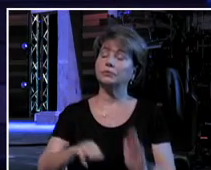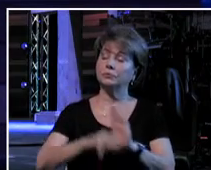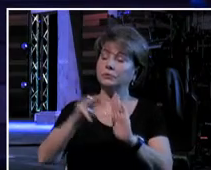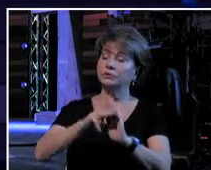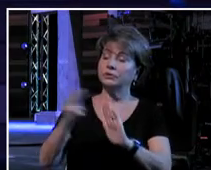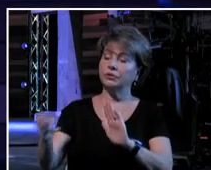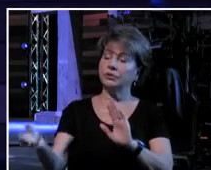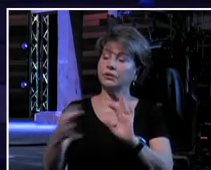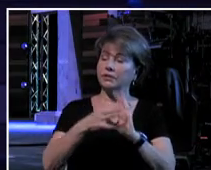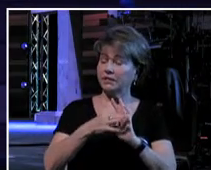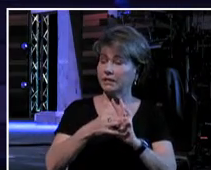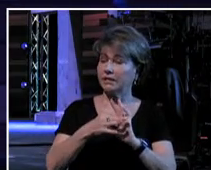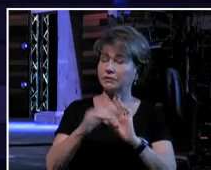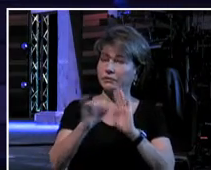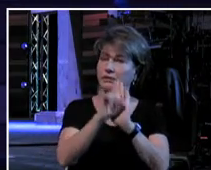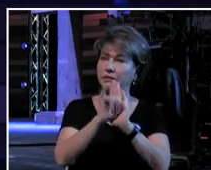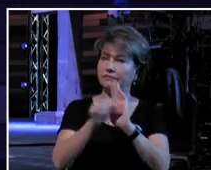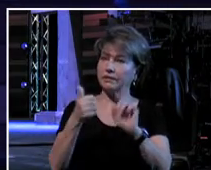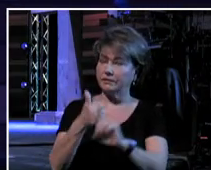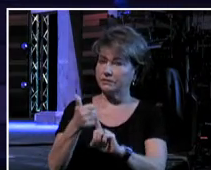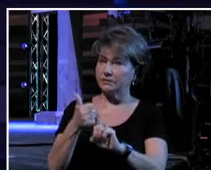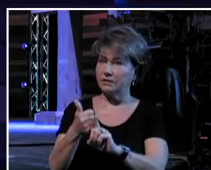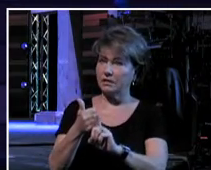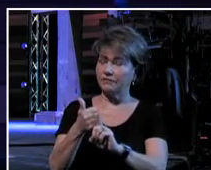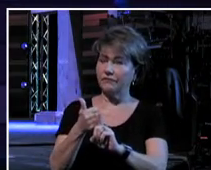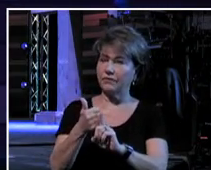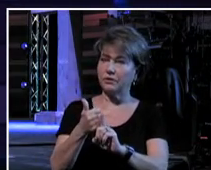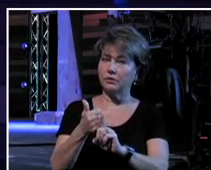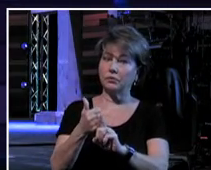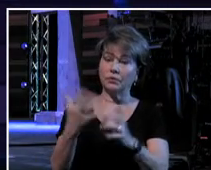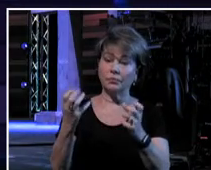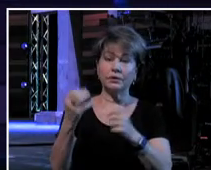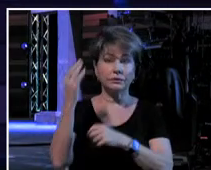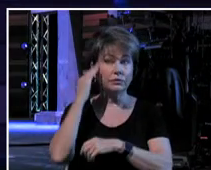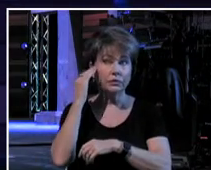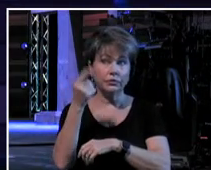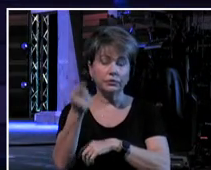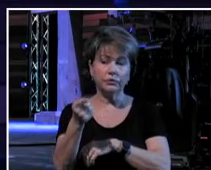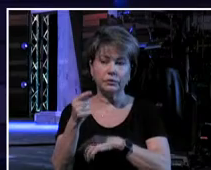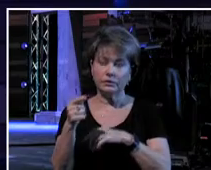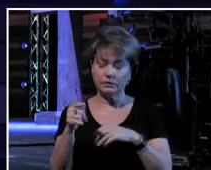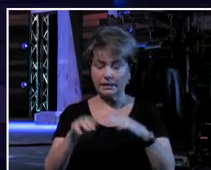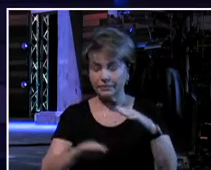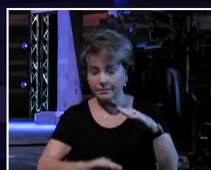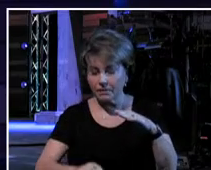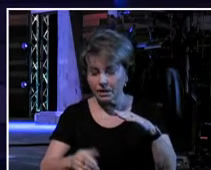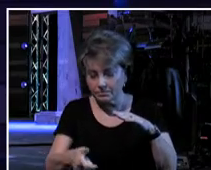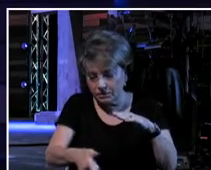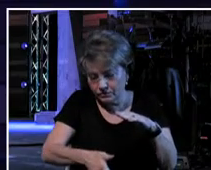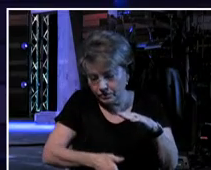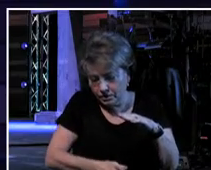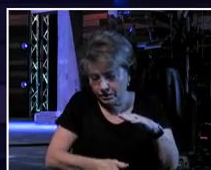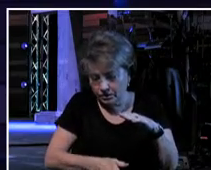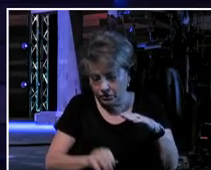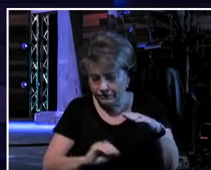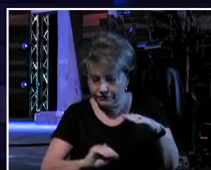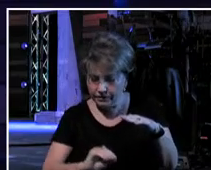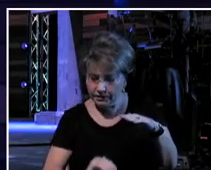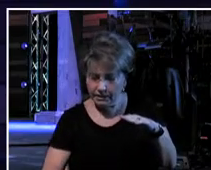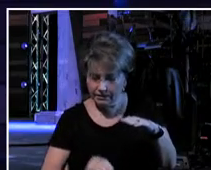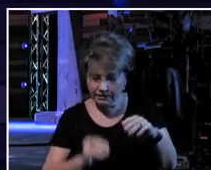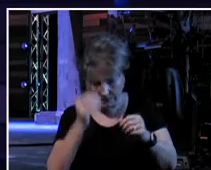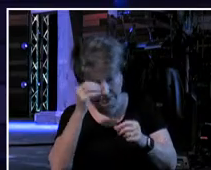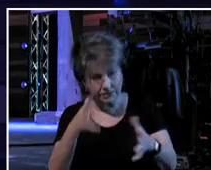connection or identify yourself, we would love to get to know you. And at the bottom of your worship program, when you came in, there's a spot for a little bit of